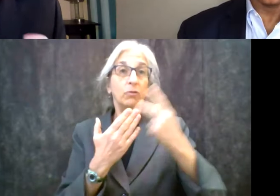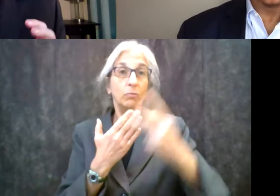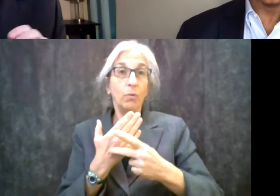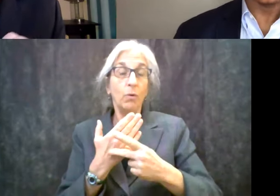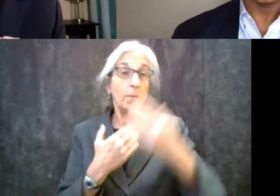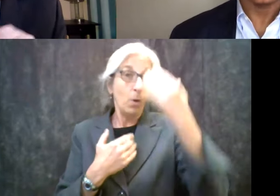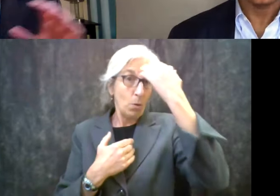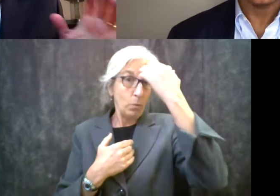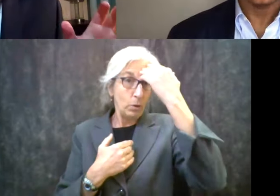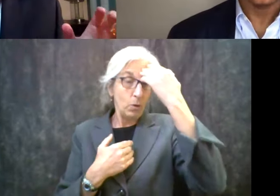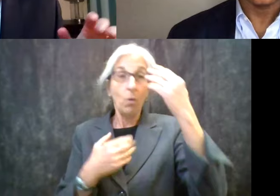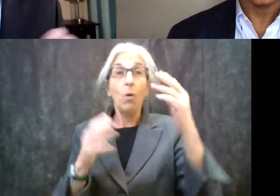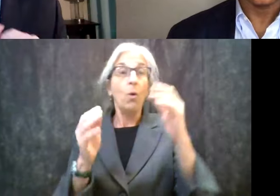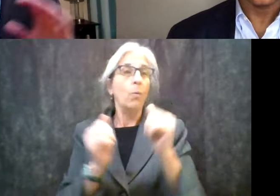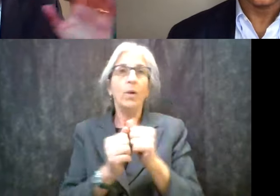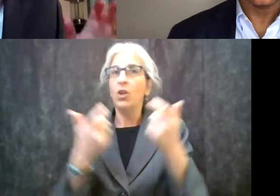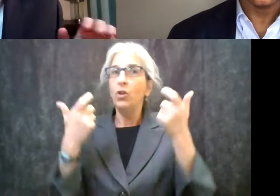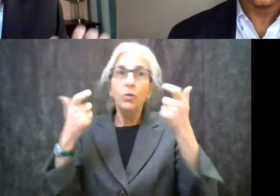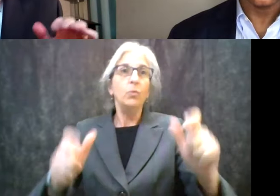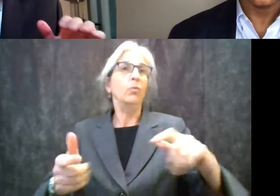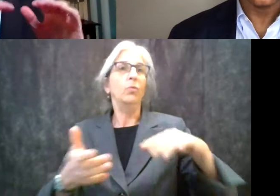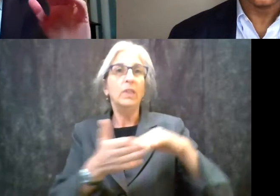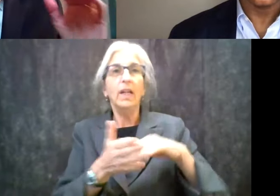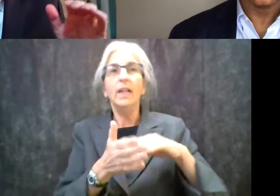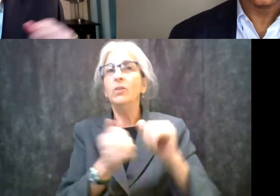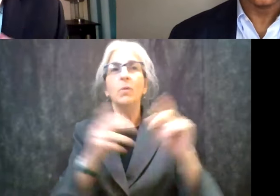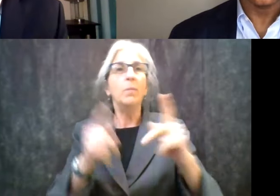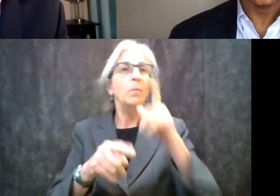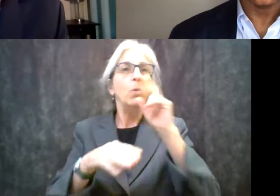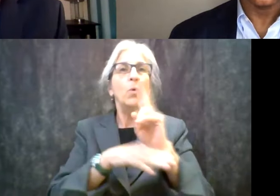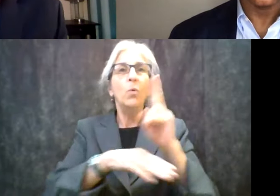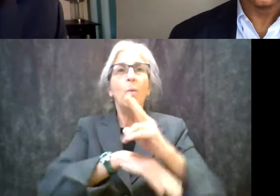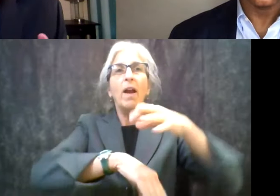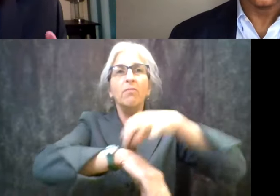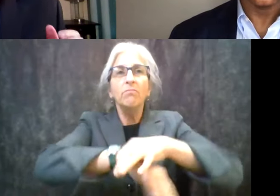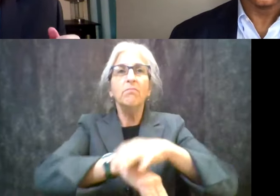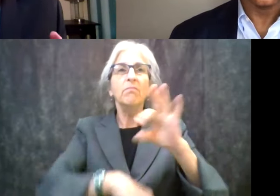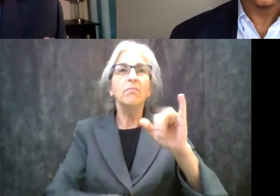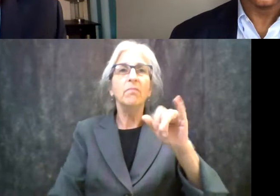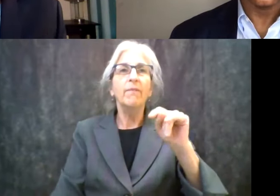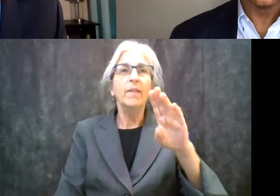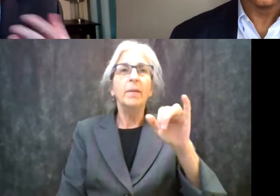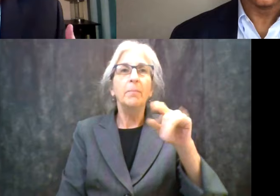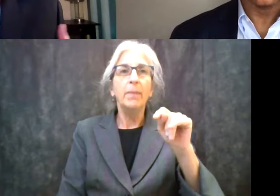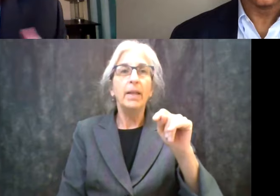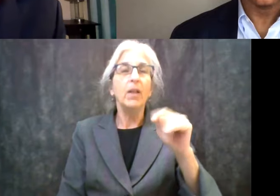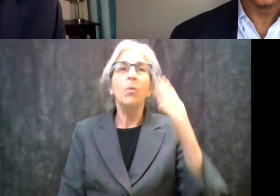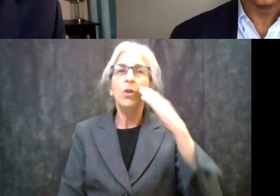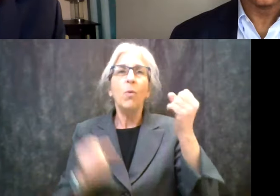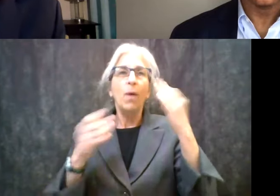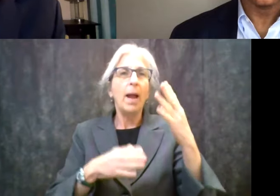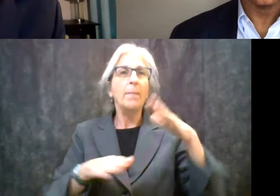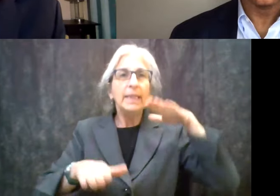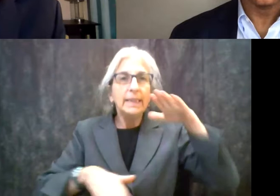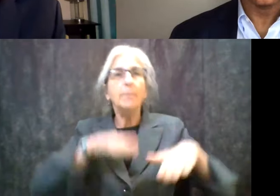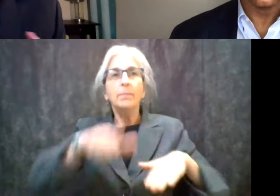now, like with large studies with people who wear Fitbits and stuff, so you can know how many steps they take a day, that individuals who are more active appear